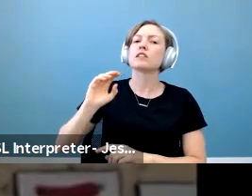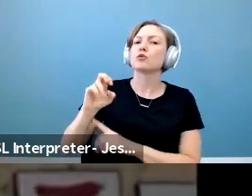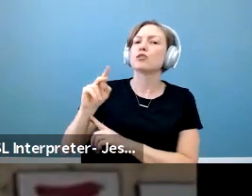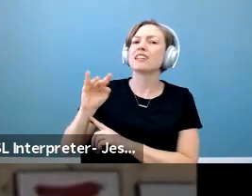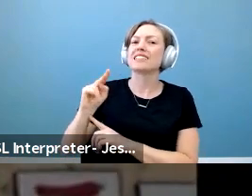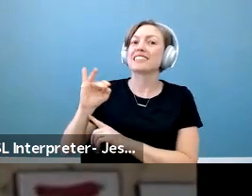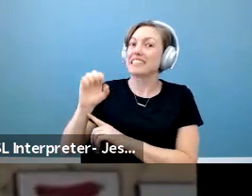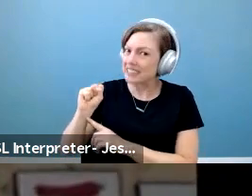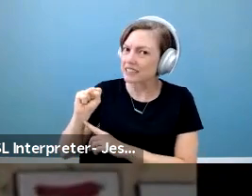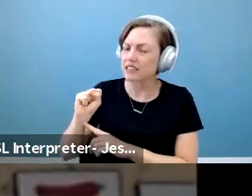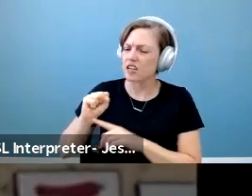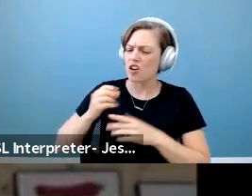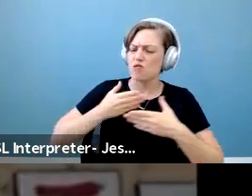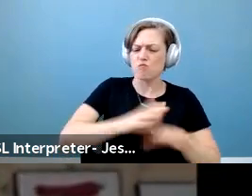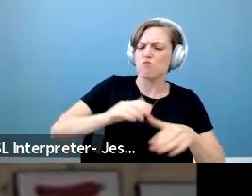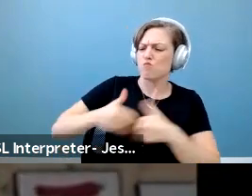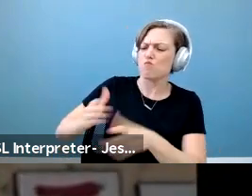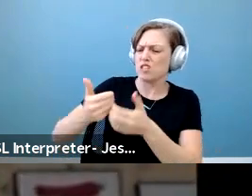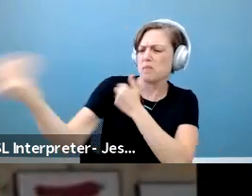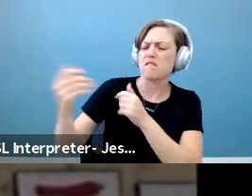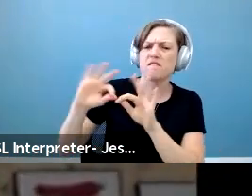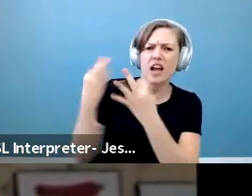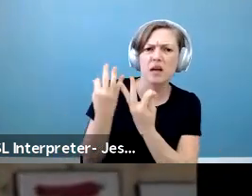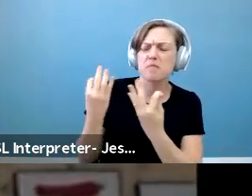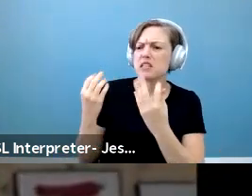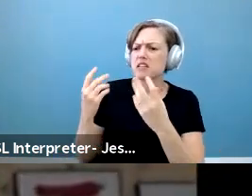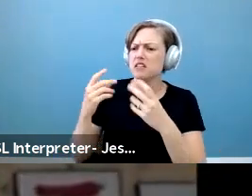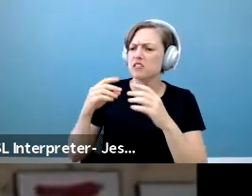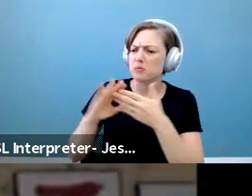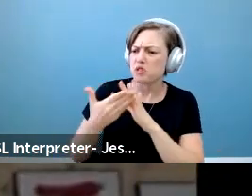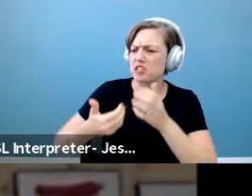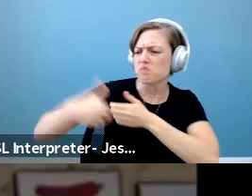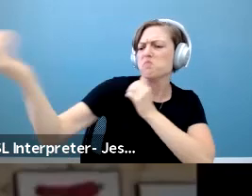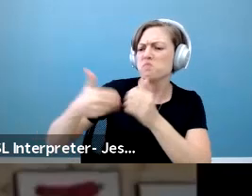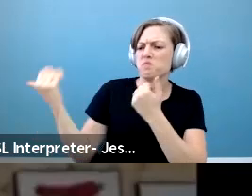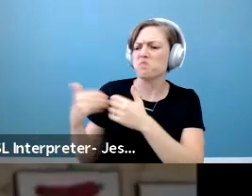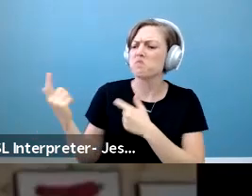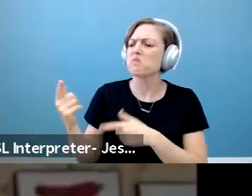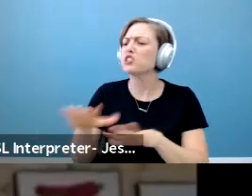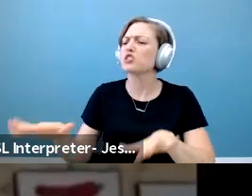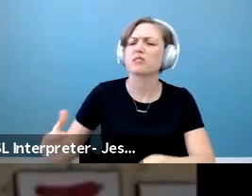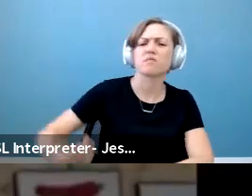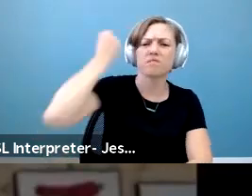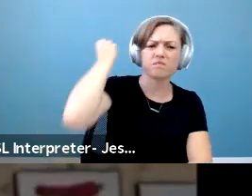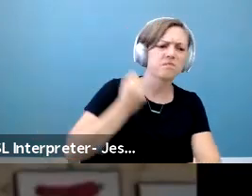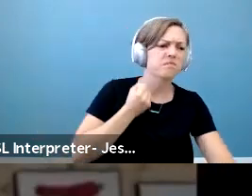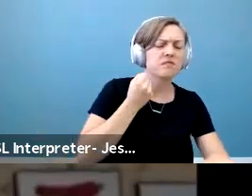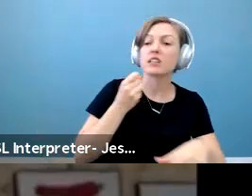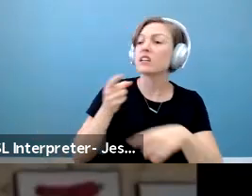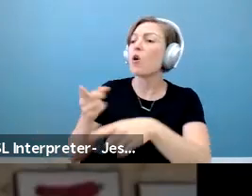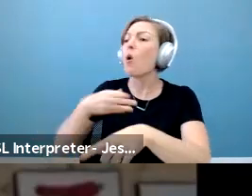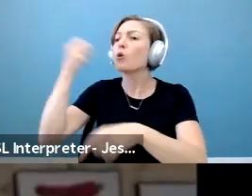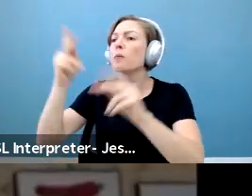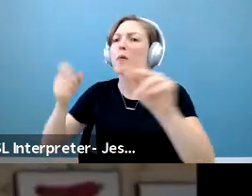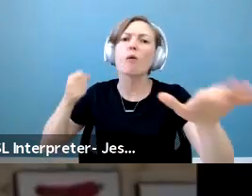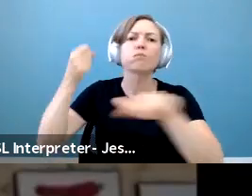hard to break up families, history, continuity, and community. Take the children and institute the elders was important